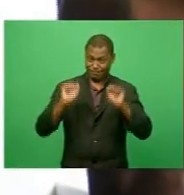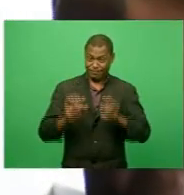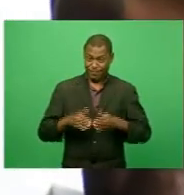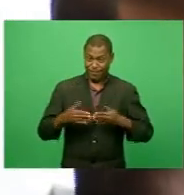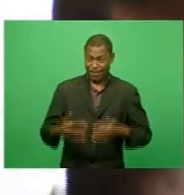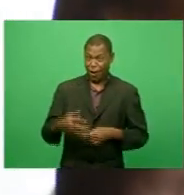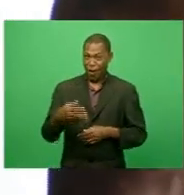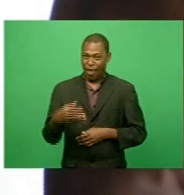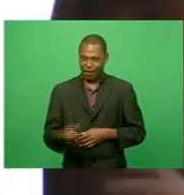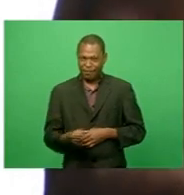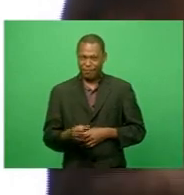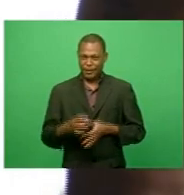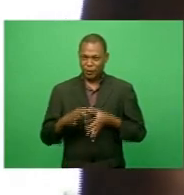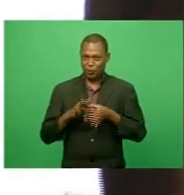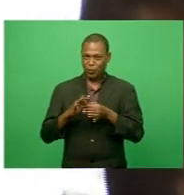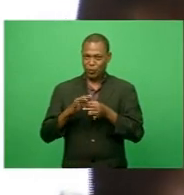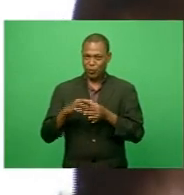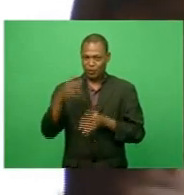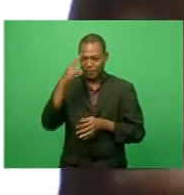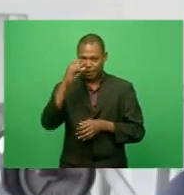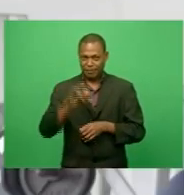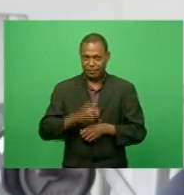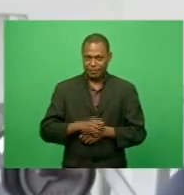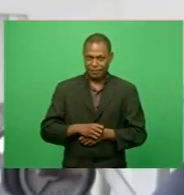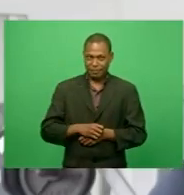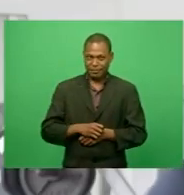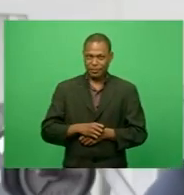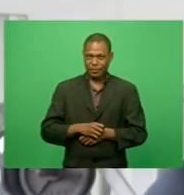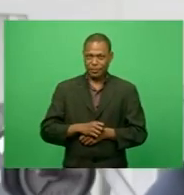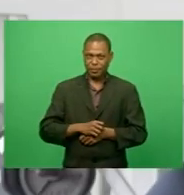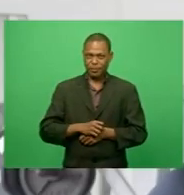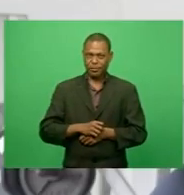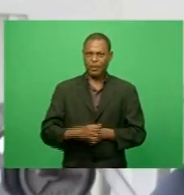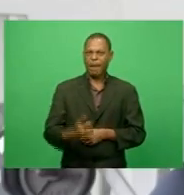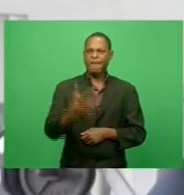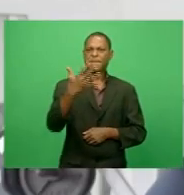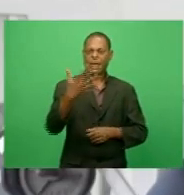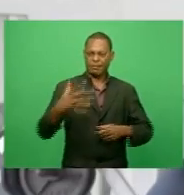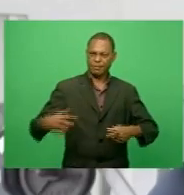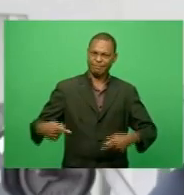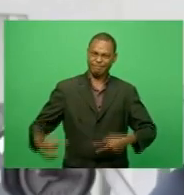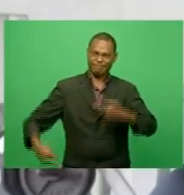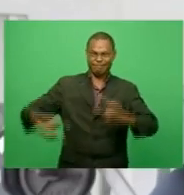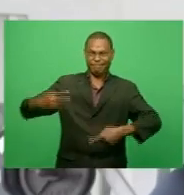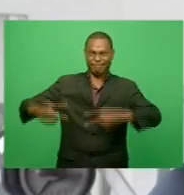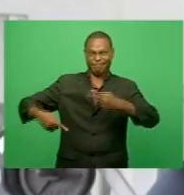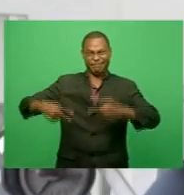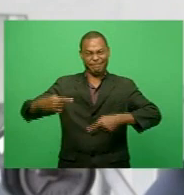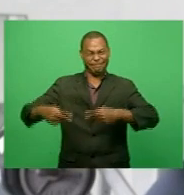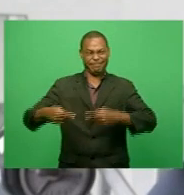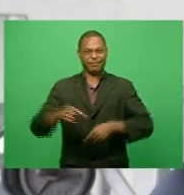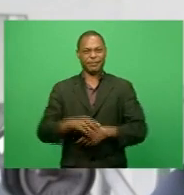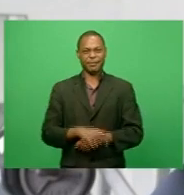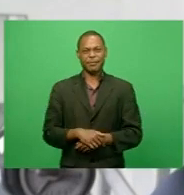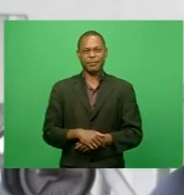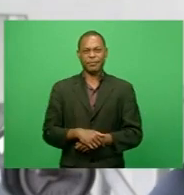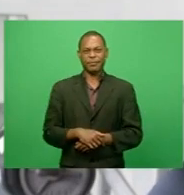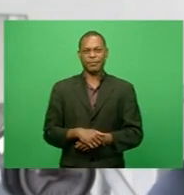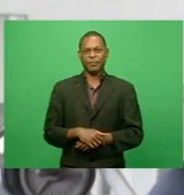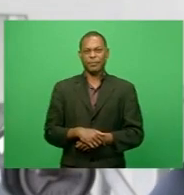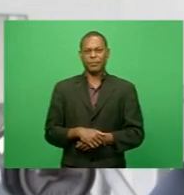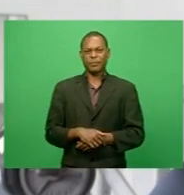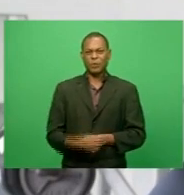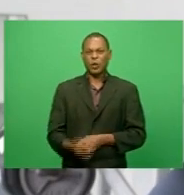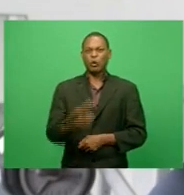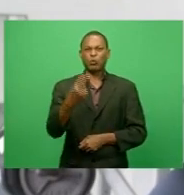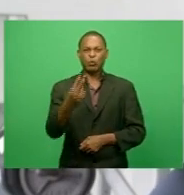local and international bodybuilding arena. I've competed in 5 competitions so far, I've competed in 2 Mr. Suva competitions, 2